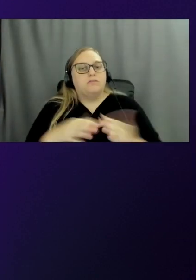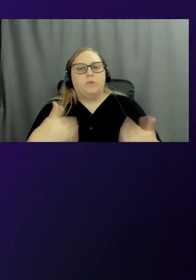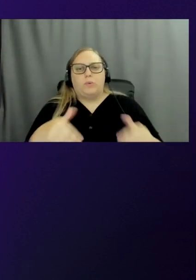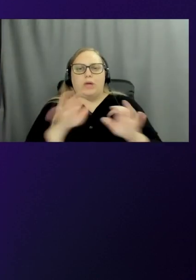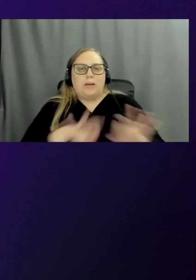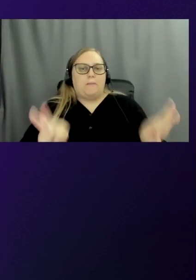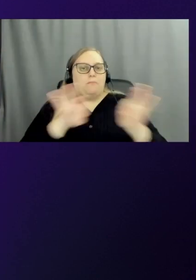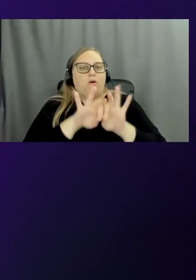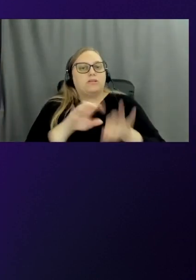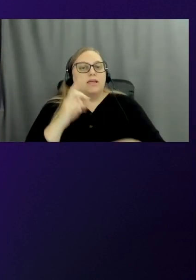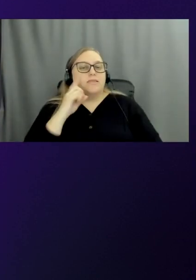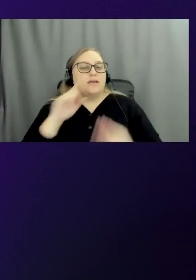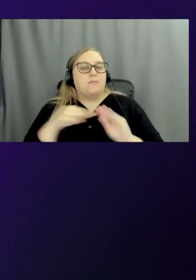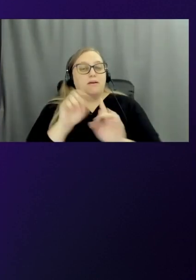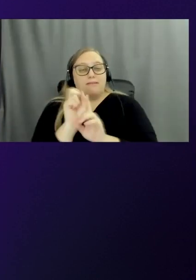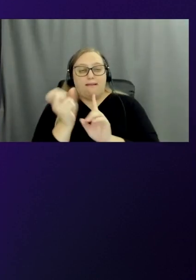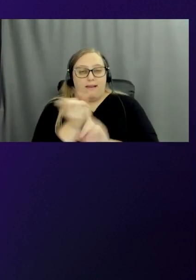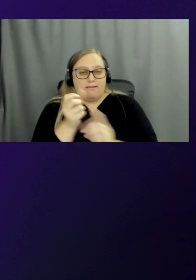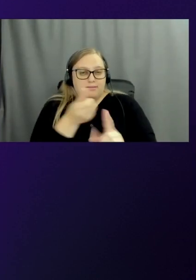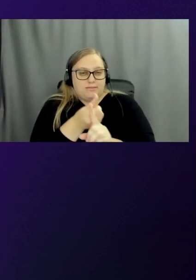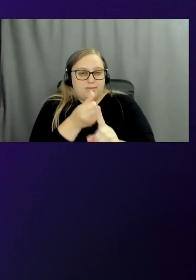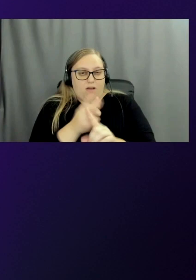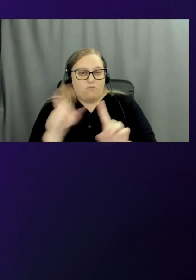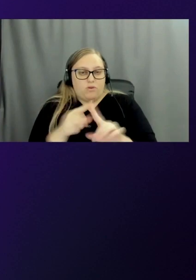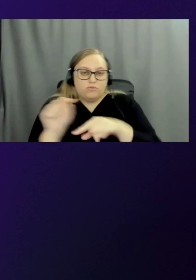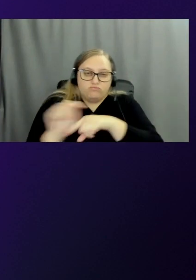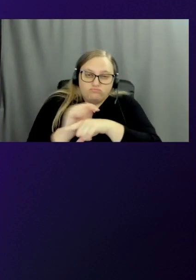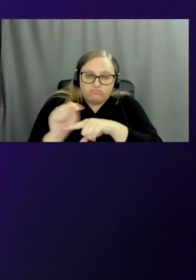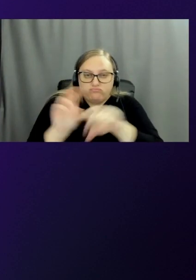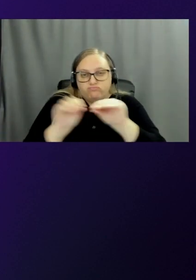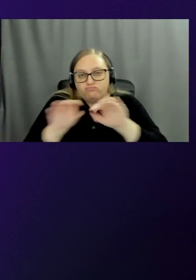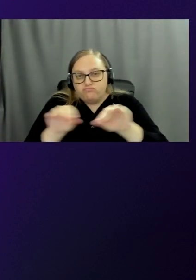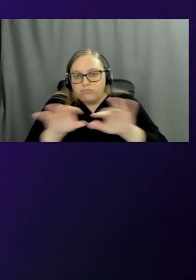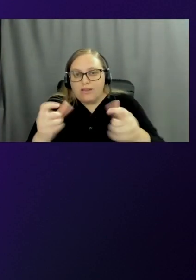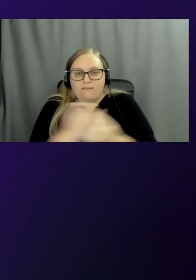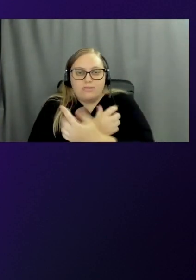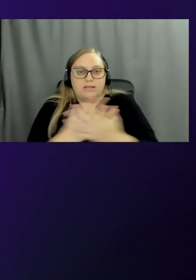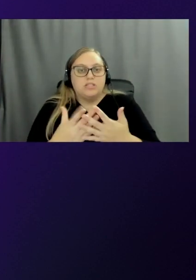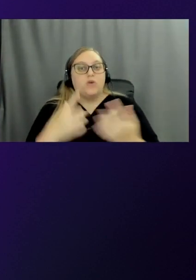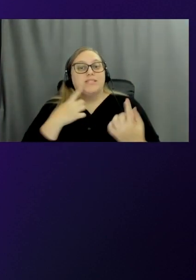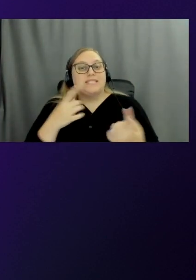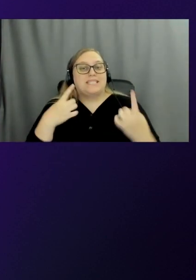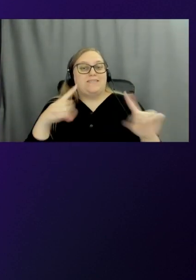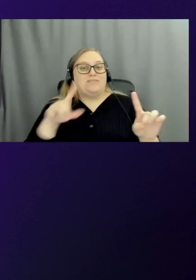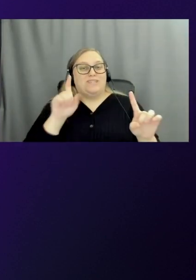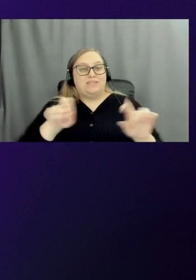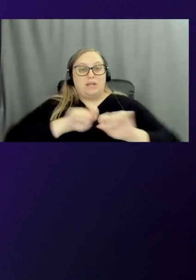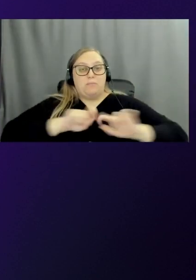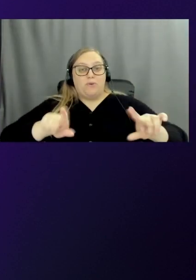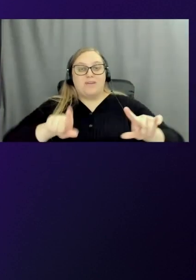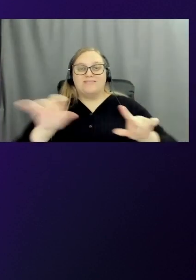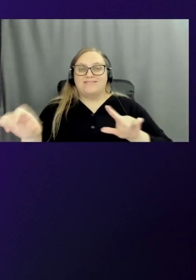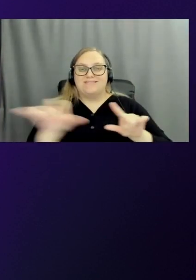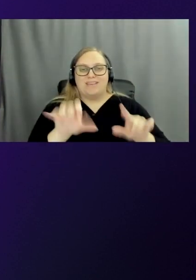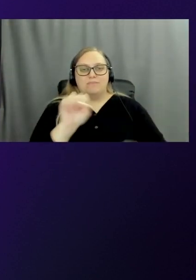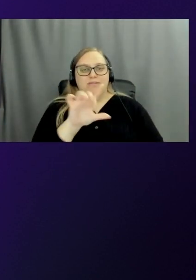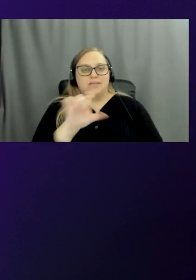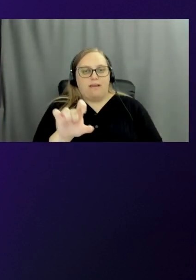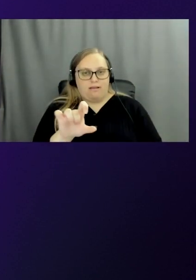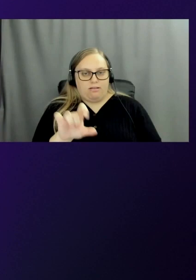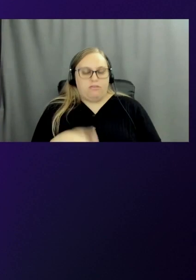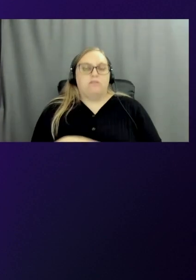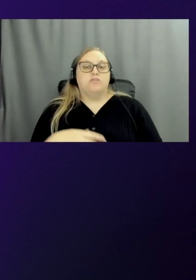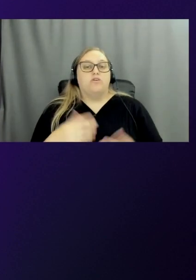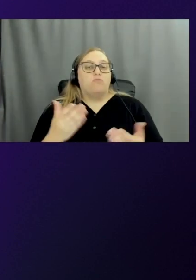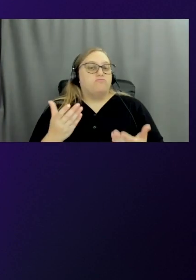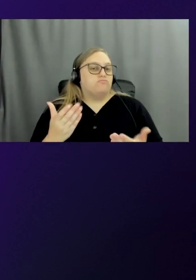case when we're training and deploying these models. So a successful model needs to be deployed at scale, right? Often serving thousands or even millions